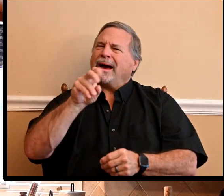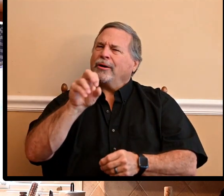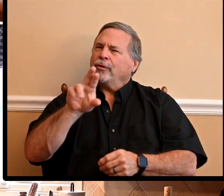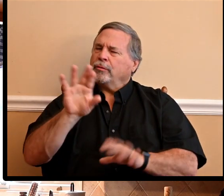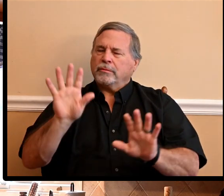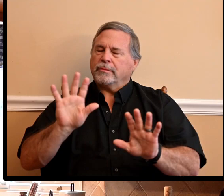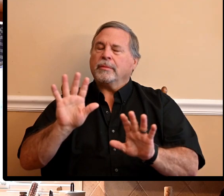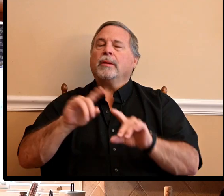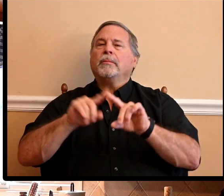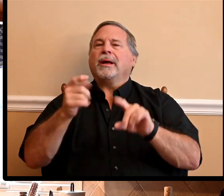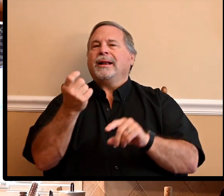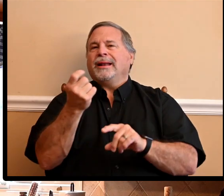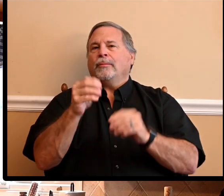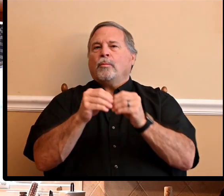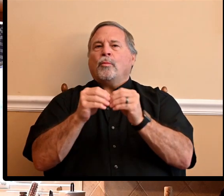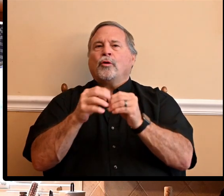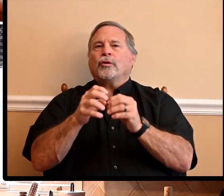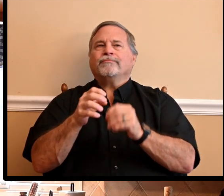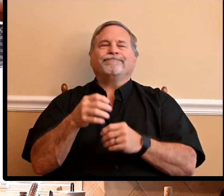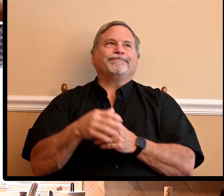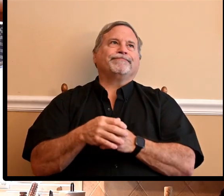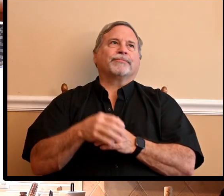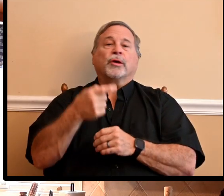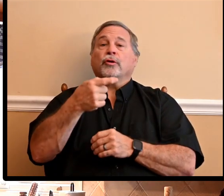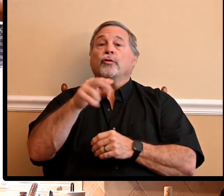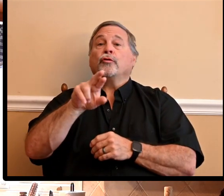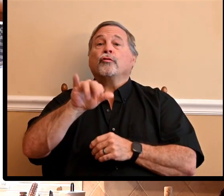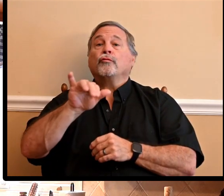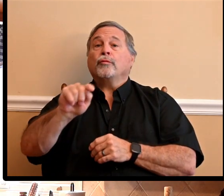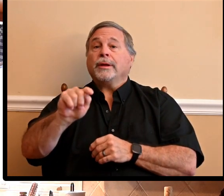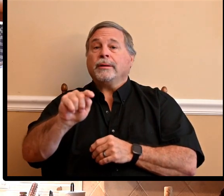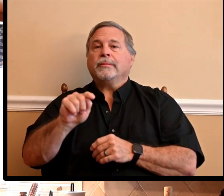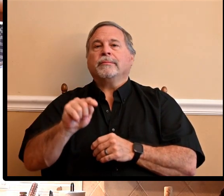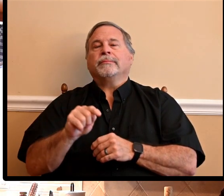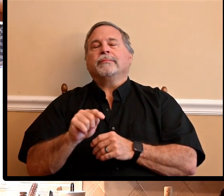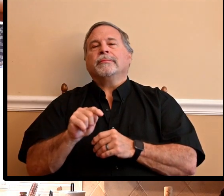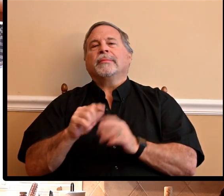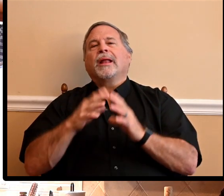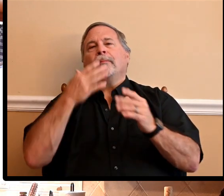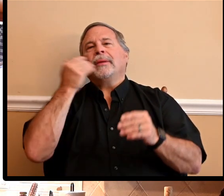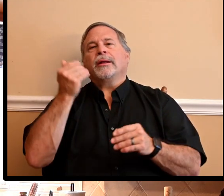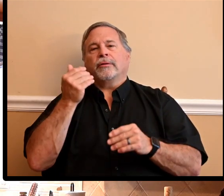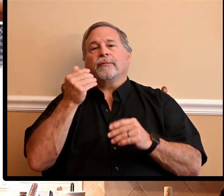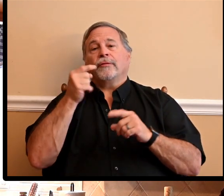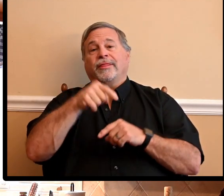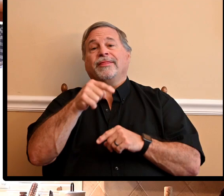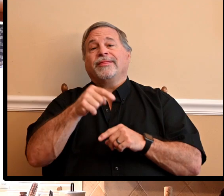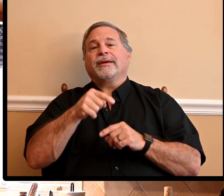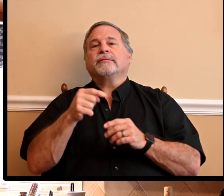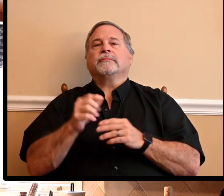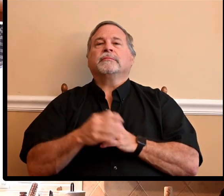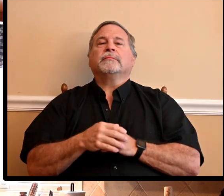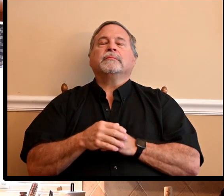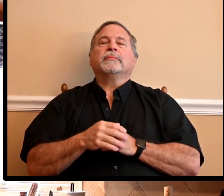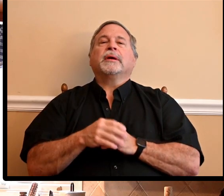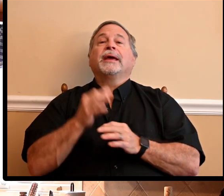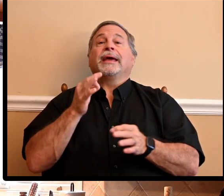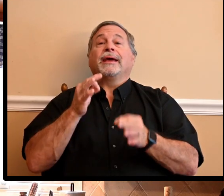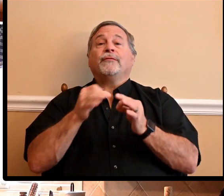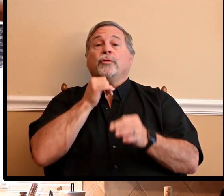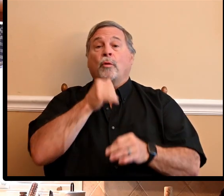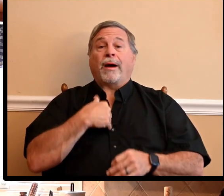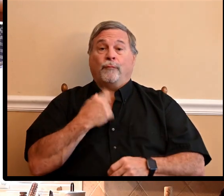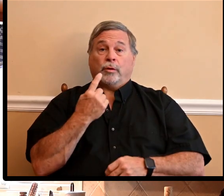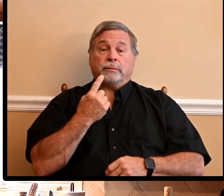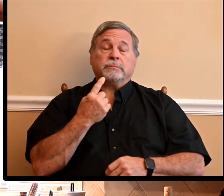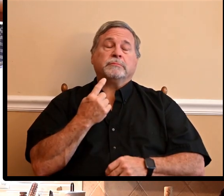of powdered sugar. It'll have a little bit more grit to it, but it's a lot better to do it that way for this particular